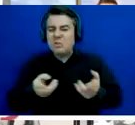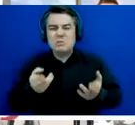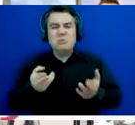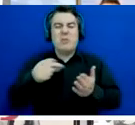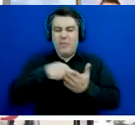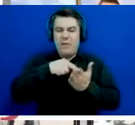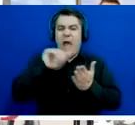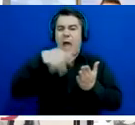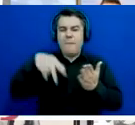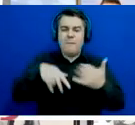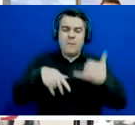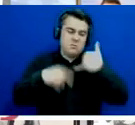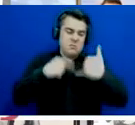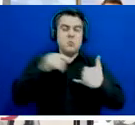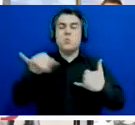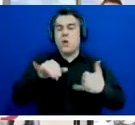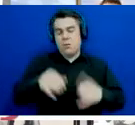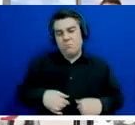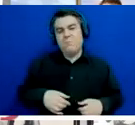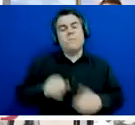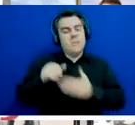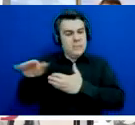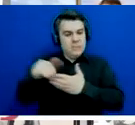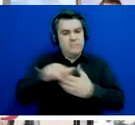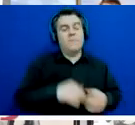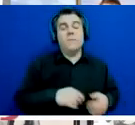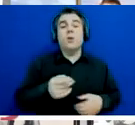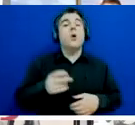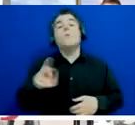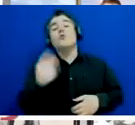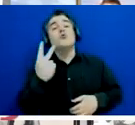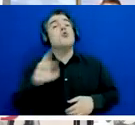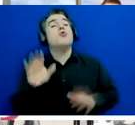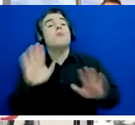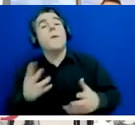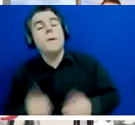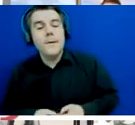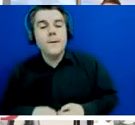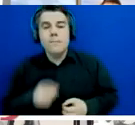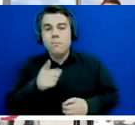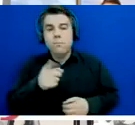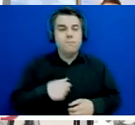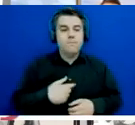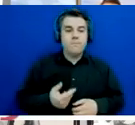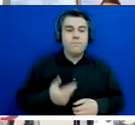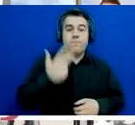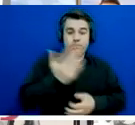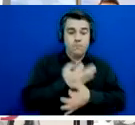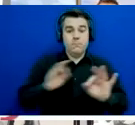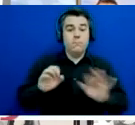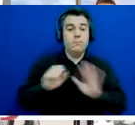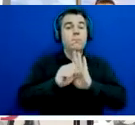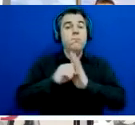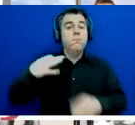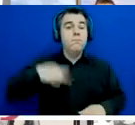send information to people. So two really amazing things. That was one, you have 3 free sample credits. There's all kinds